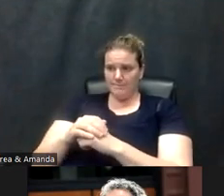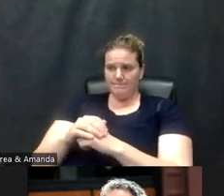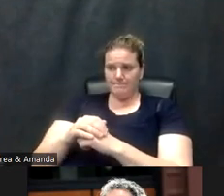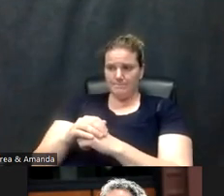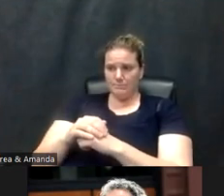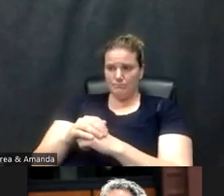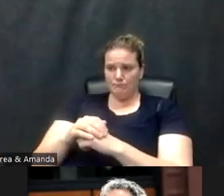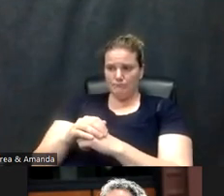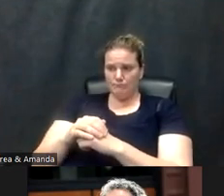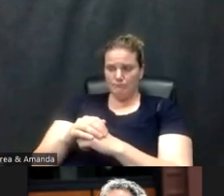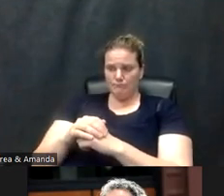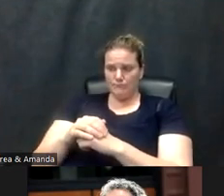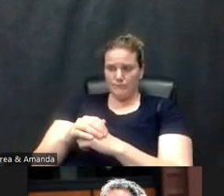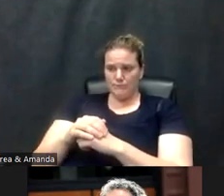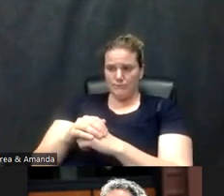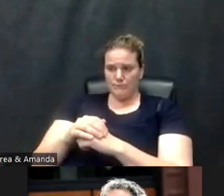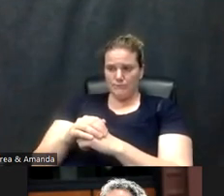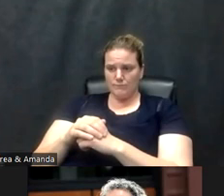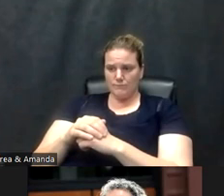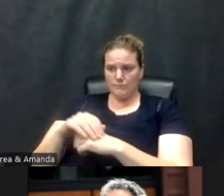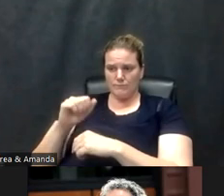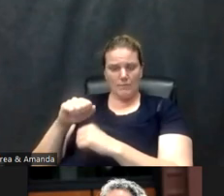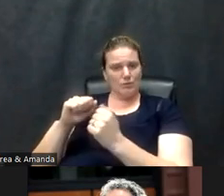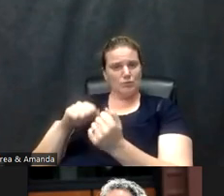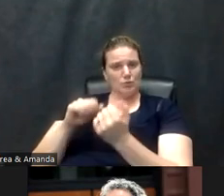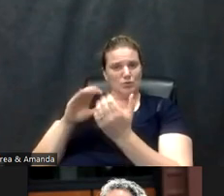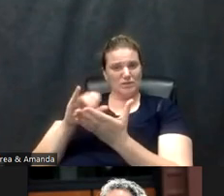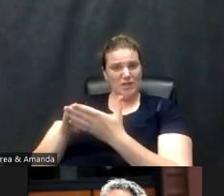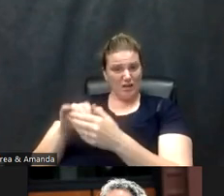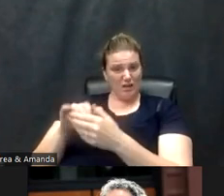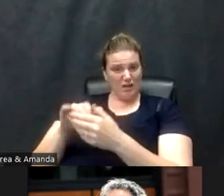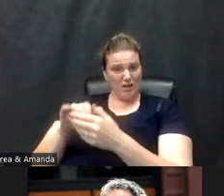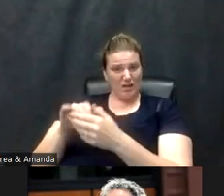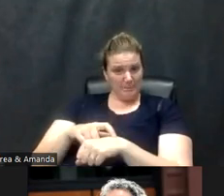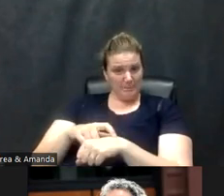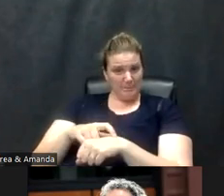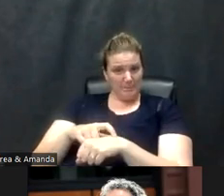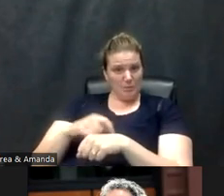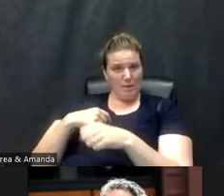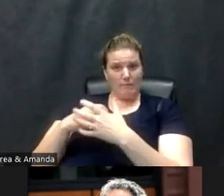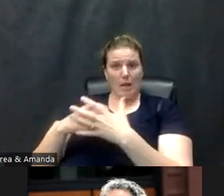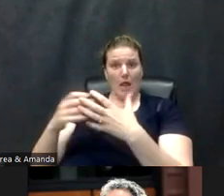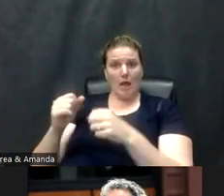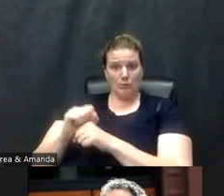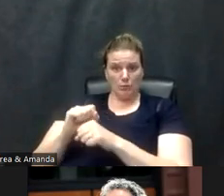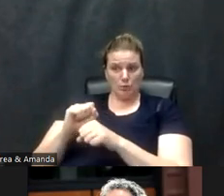Yes, just to address the, do we have enough time? We've got a lot of work to do.